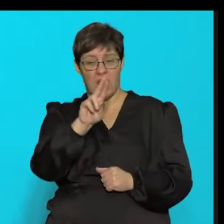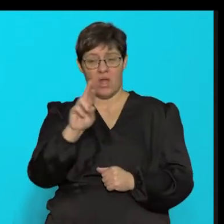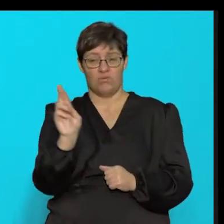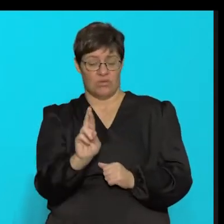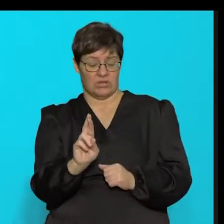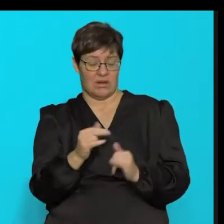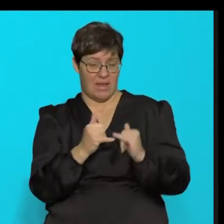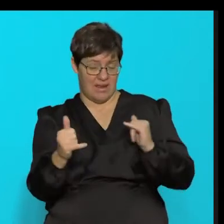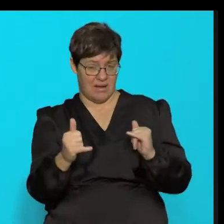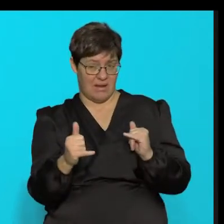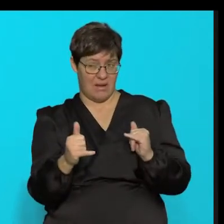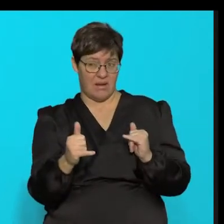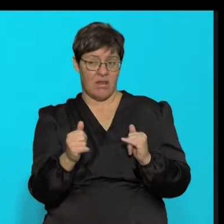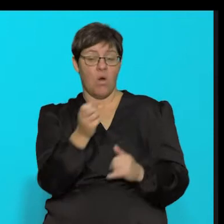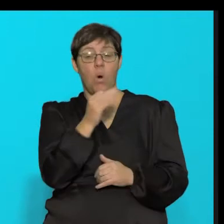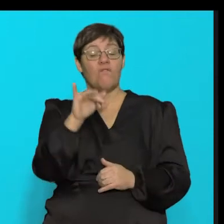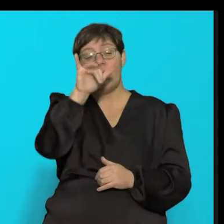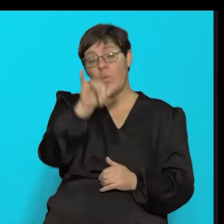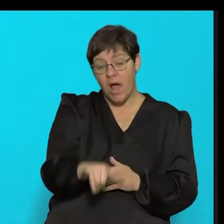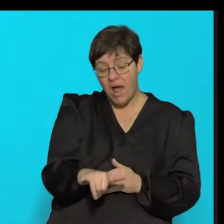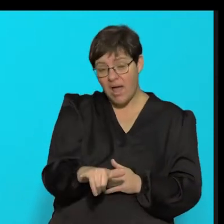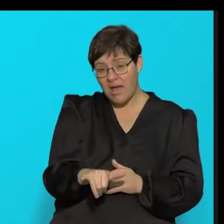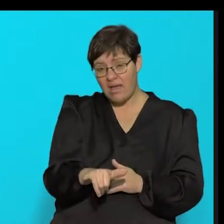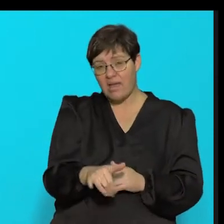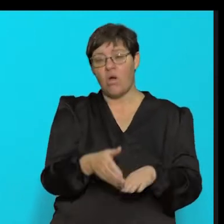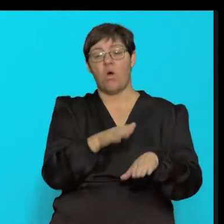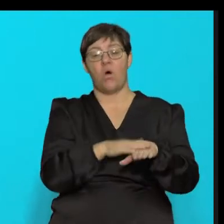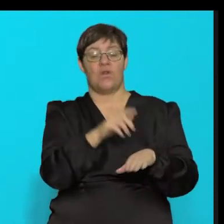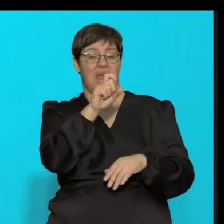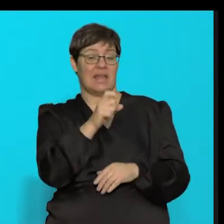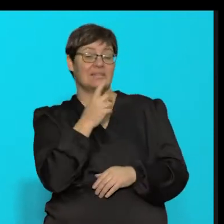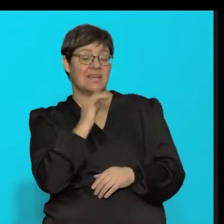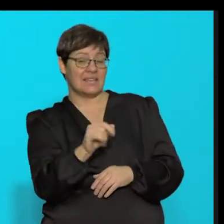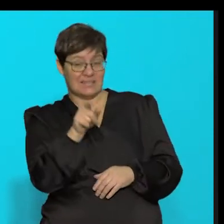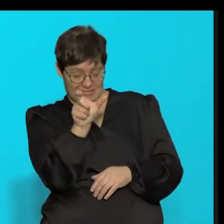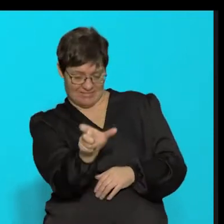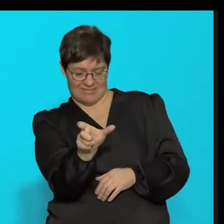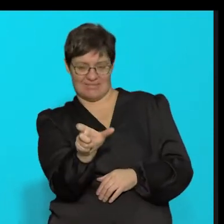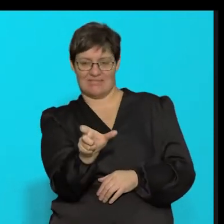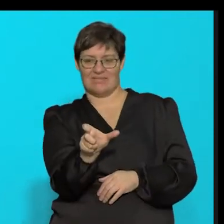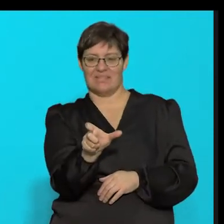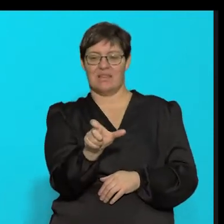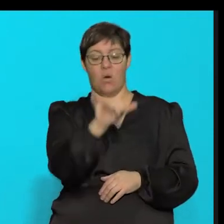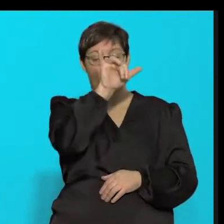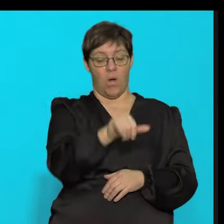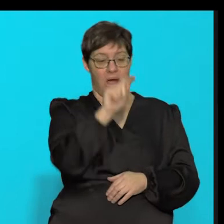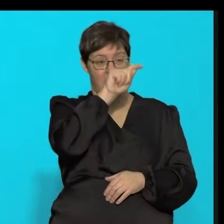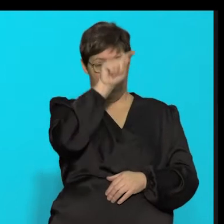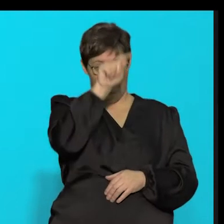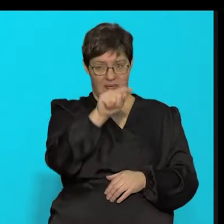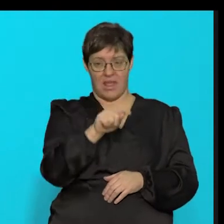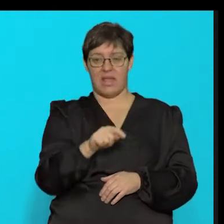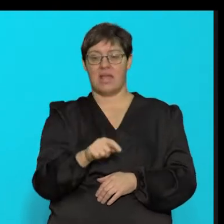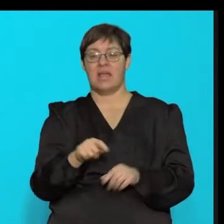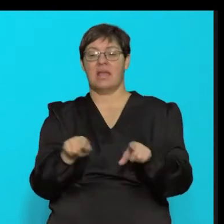okay, of y is given by this. Y, actually there must be a copy there.